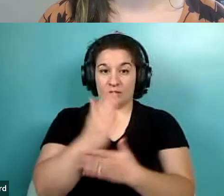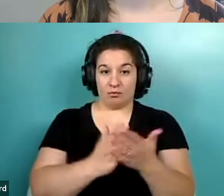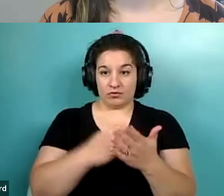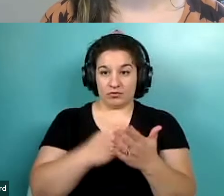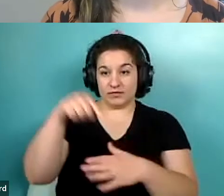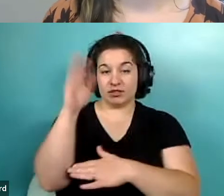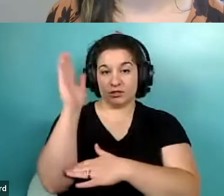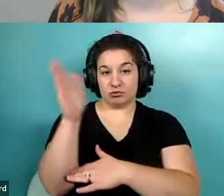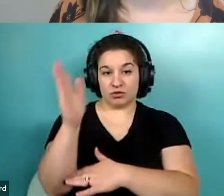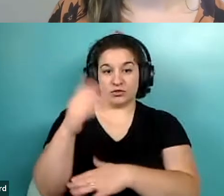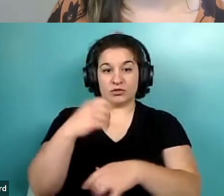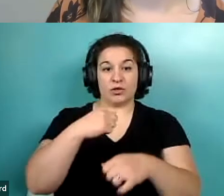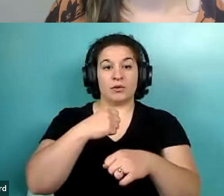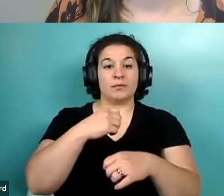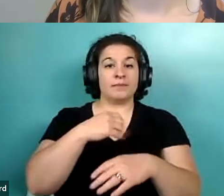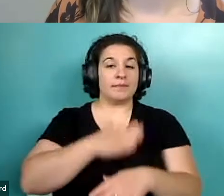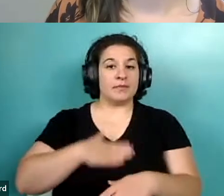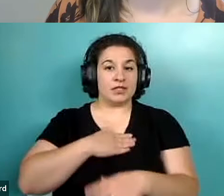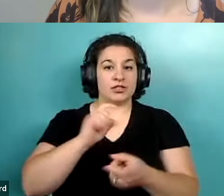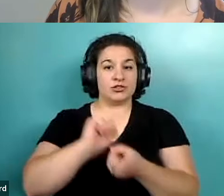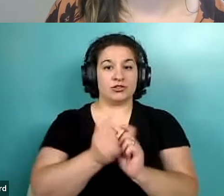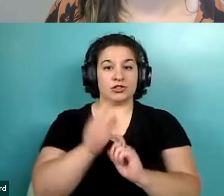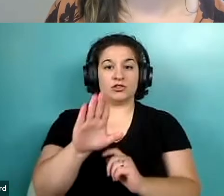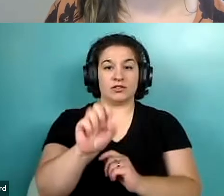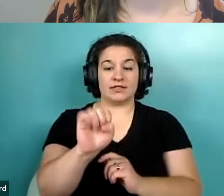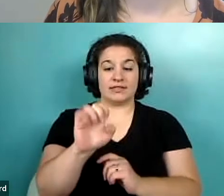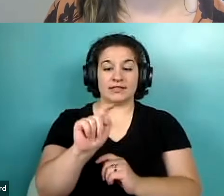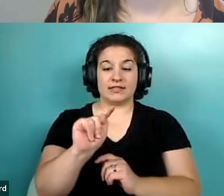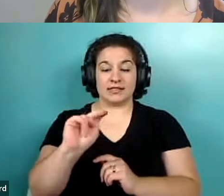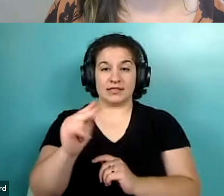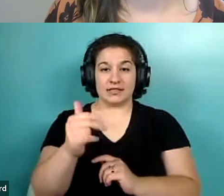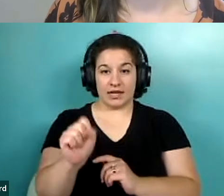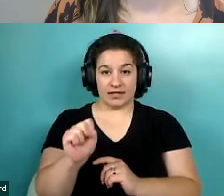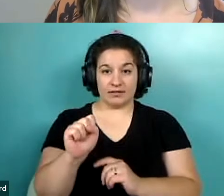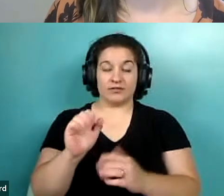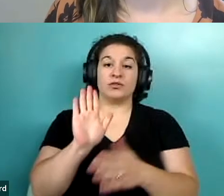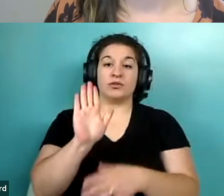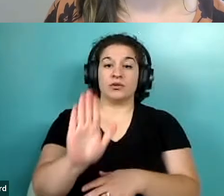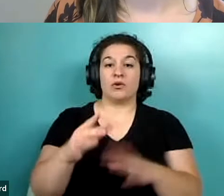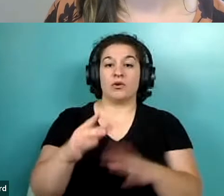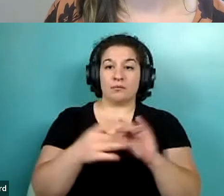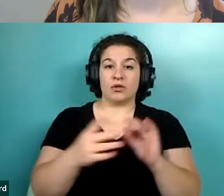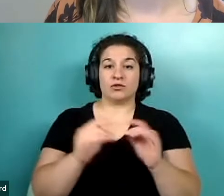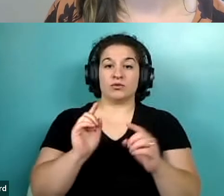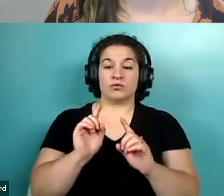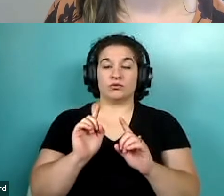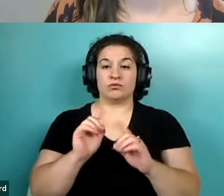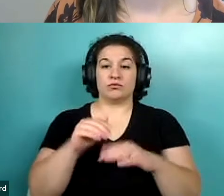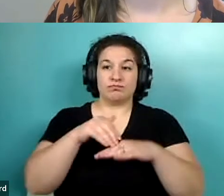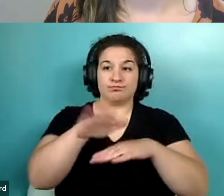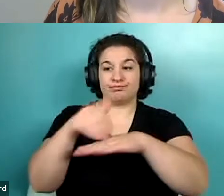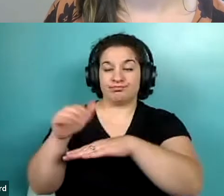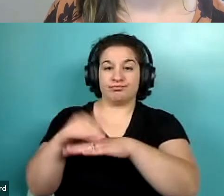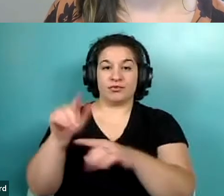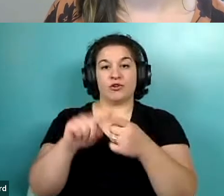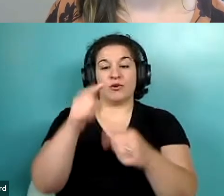to everyone rather than just all panelists. And you can change this by opening your chat box and clicking on the drop-down menu